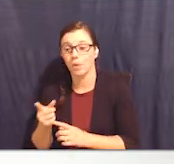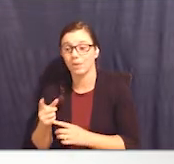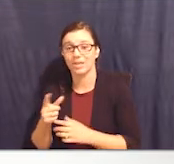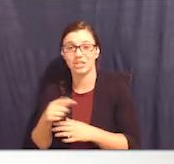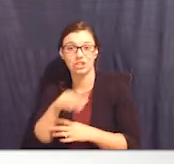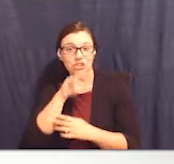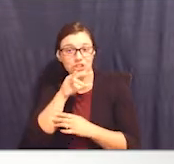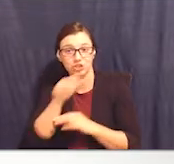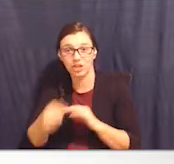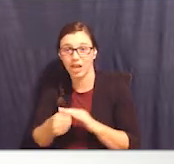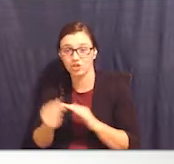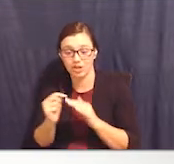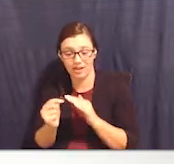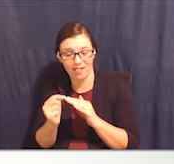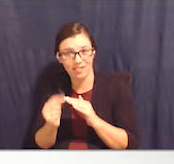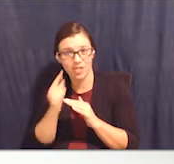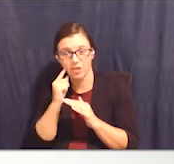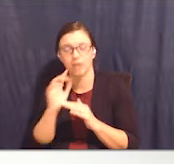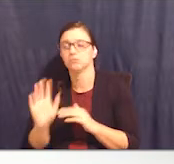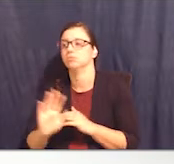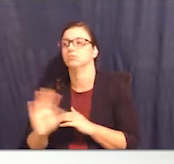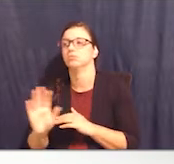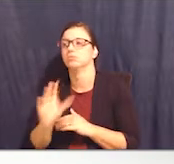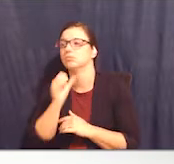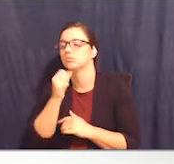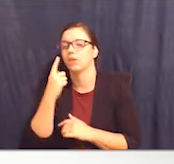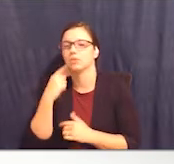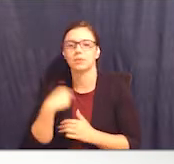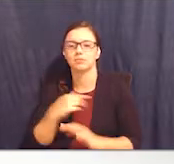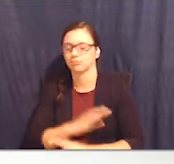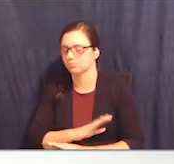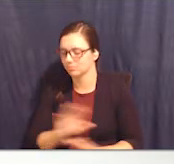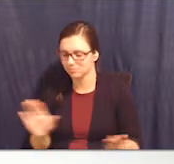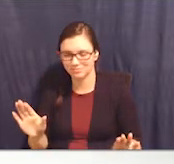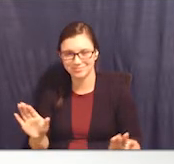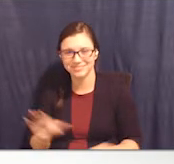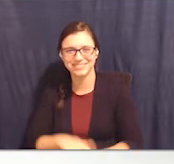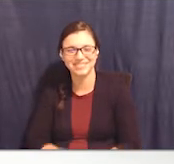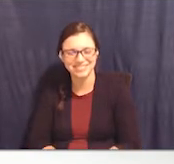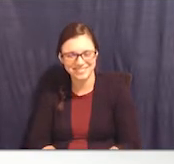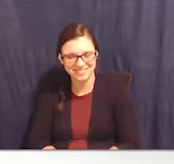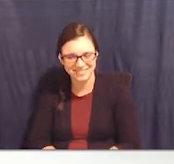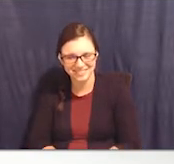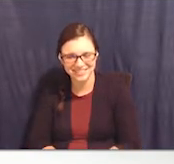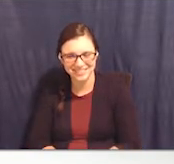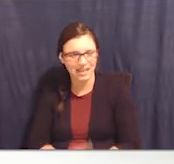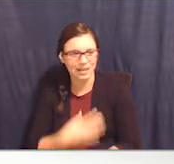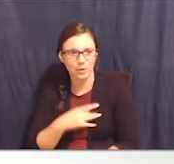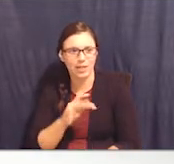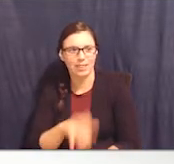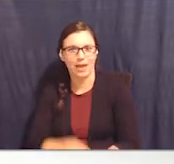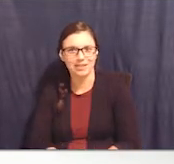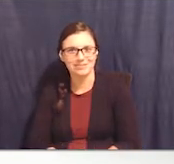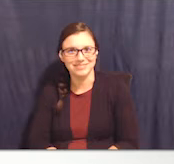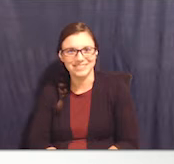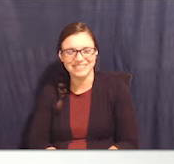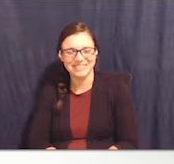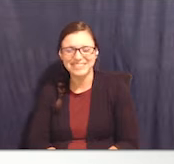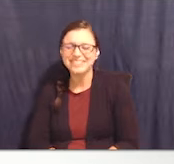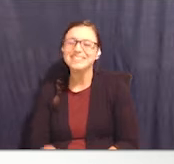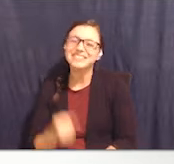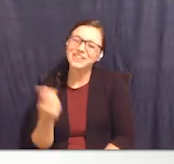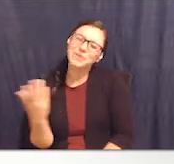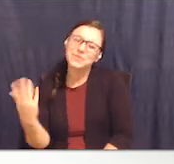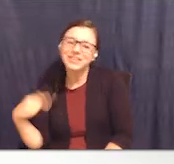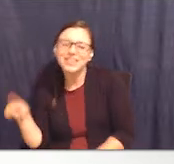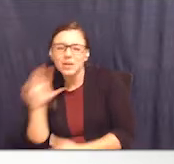like, you know, they think that they're going to be millionaires. I think every kid thinks they're going to be a millionaire. So the student